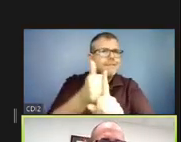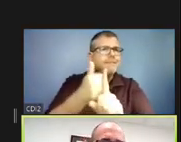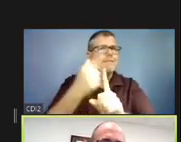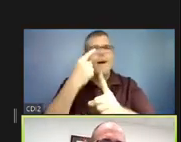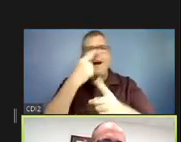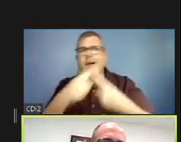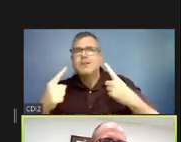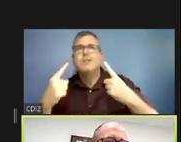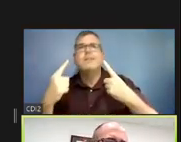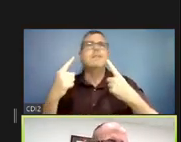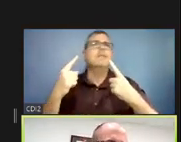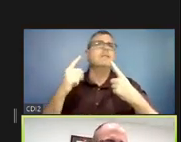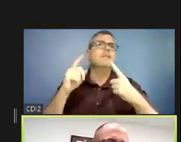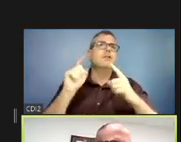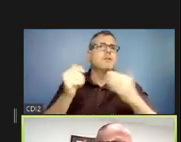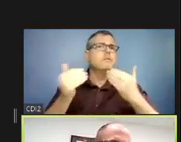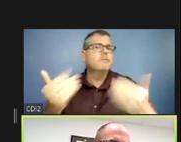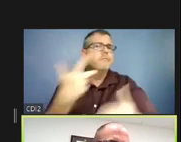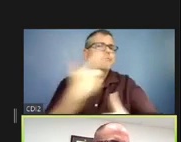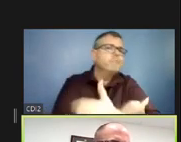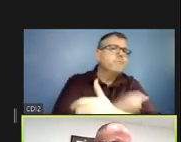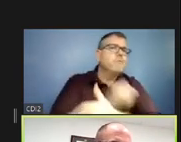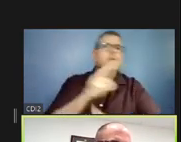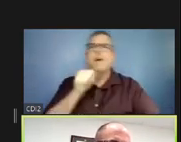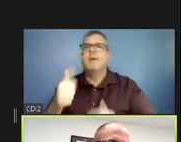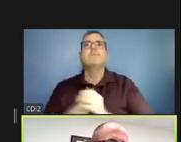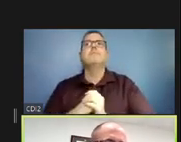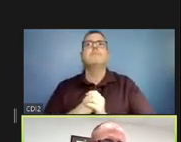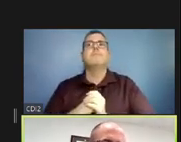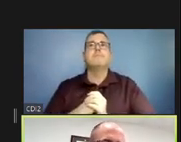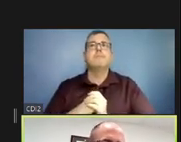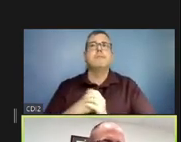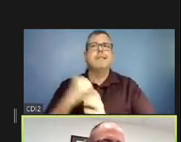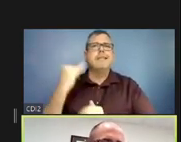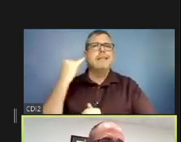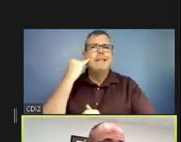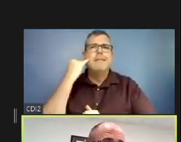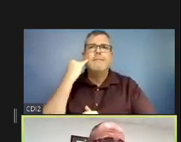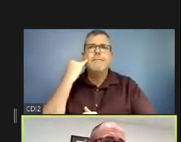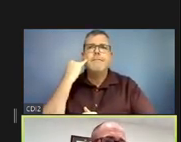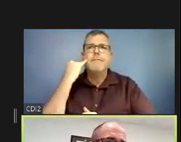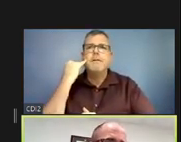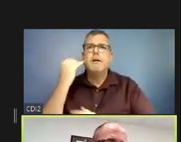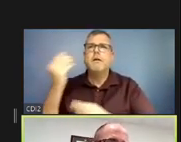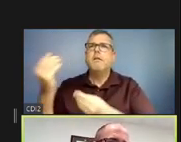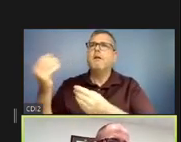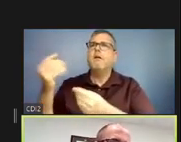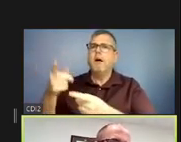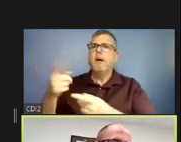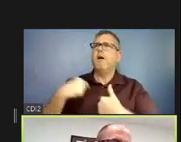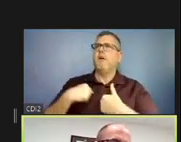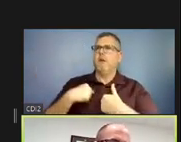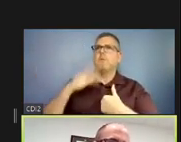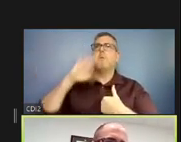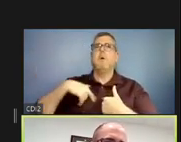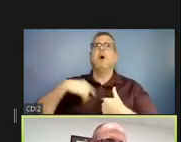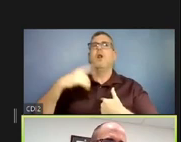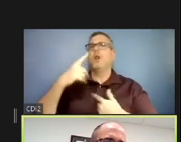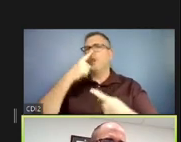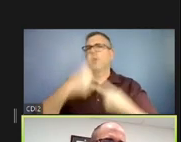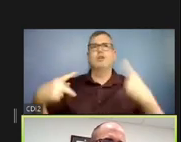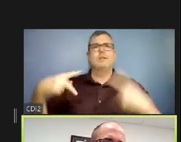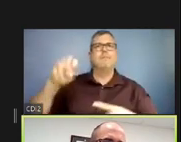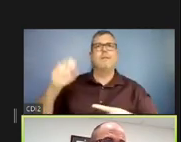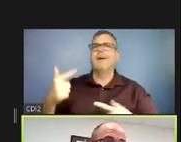don't have that information. But if you heard PEG, if you heard any allergy to PEG, that's a no-go. Or if you had a serious